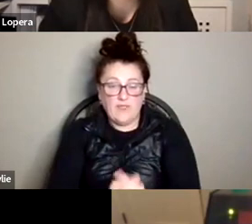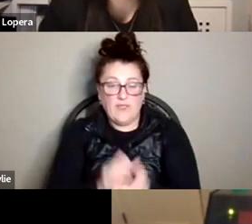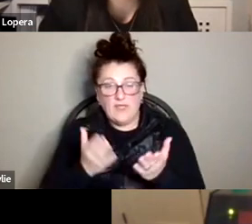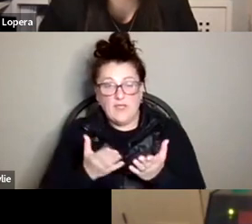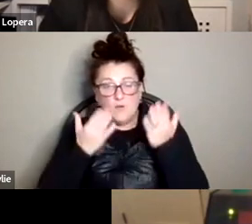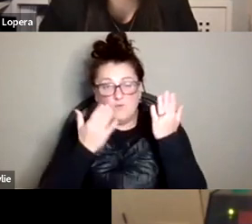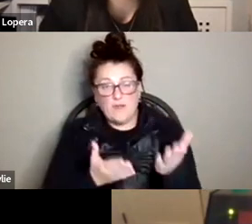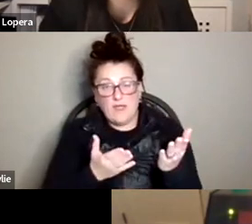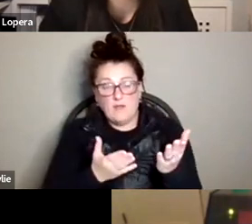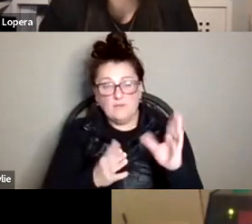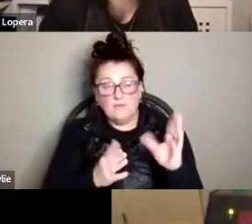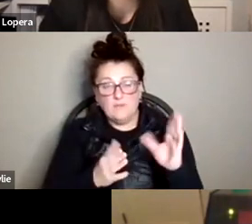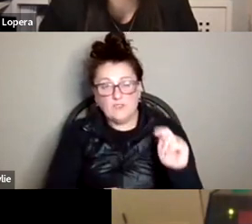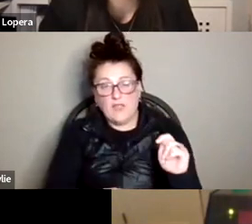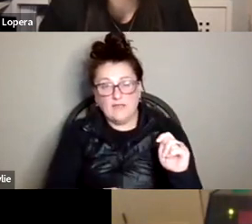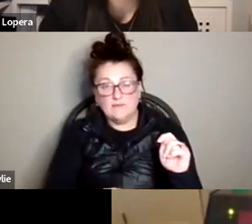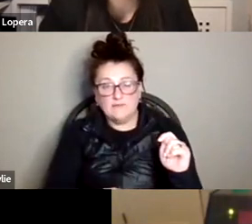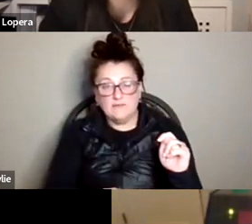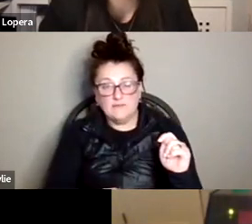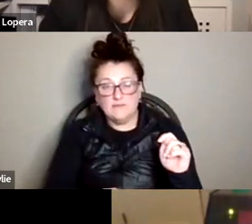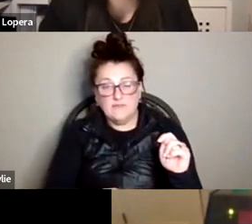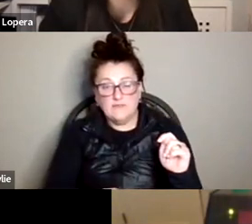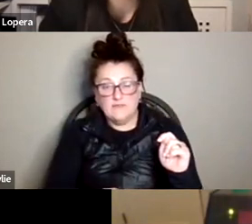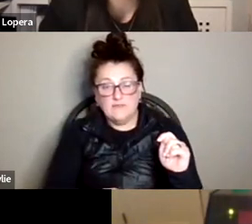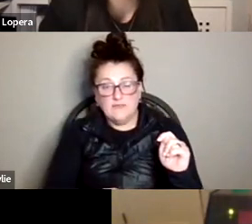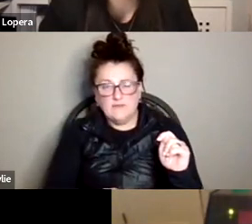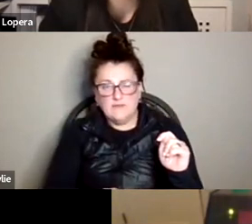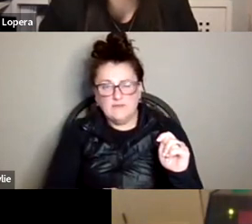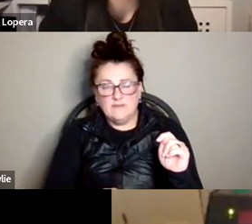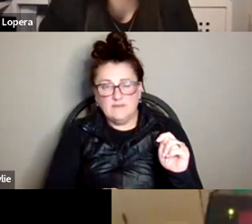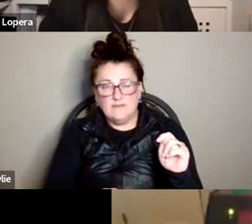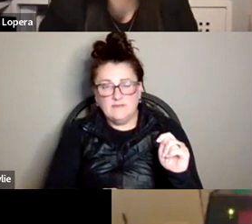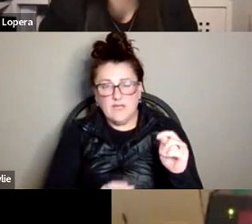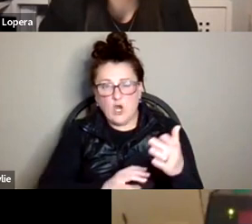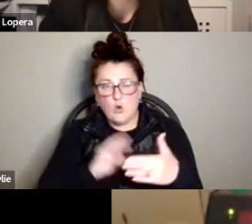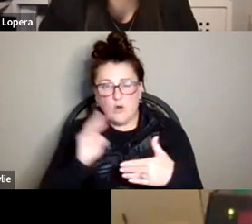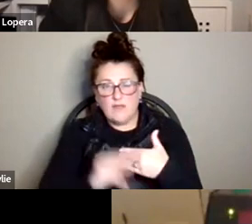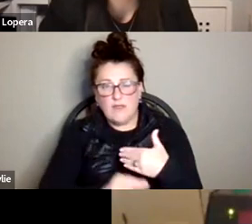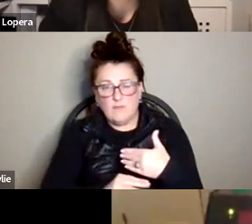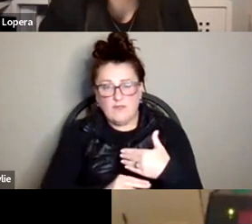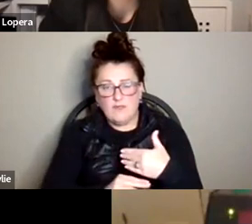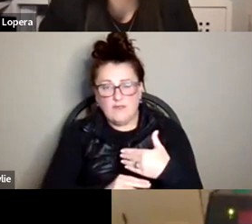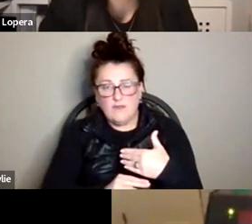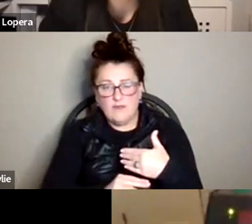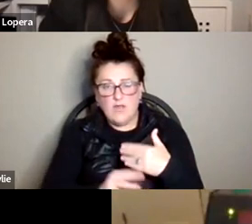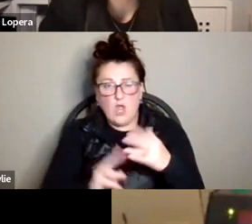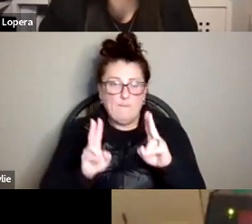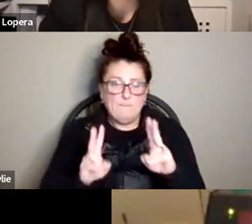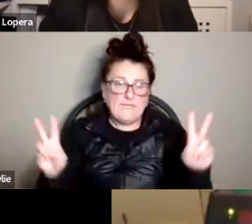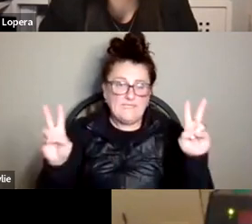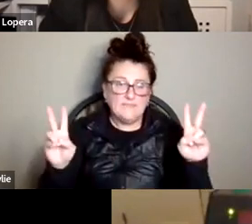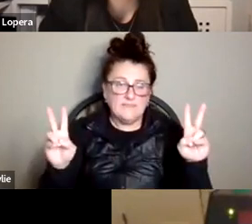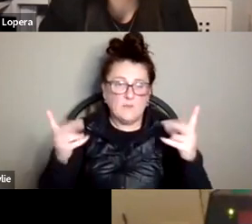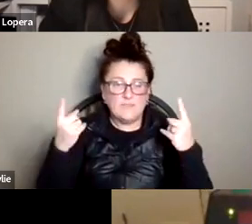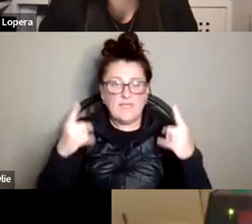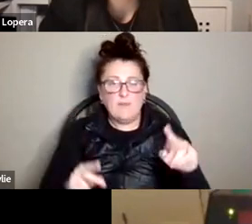One that I put in the chat was this question of a peacemaking curriculum. I think many of us are captivated by what's going on over in Ukraine and Russia